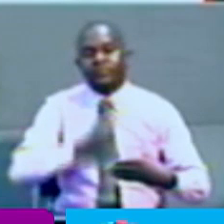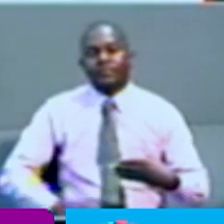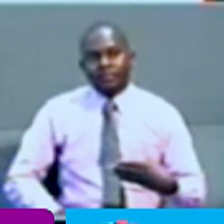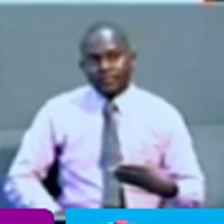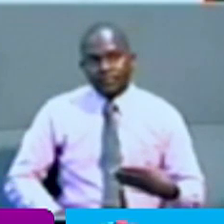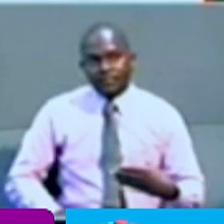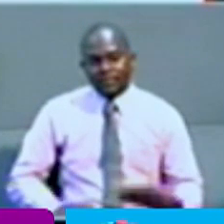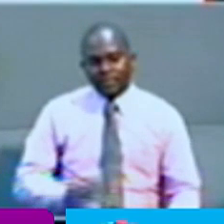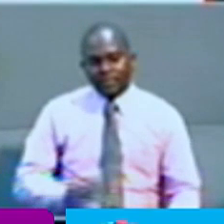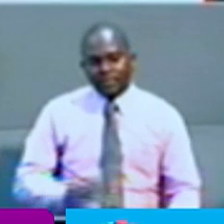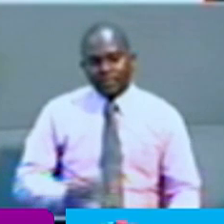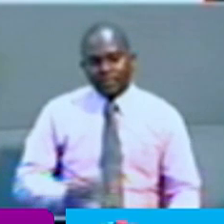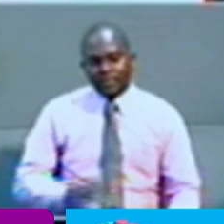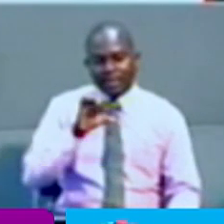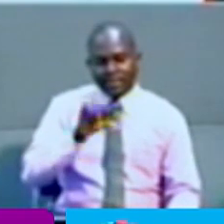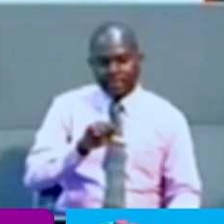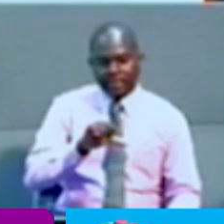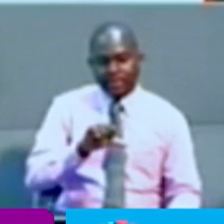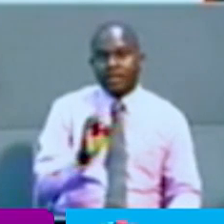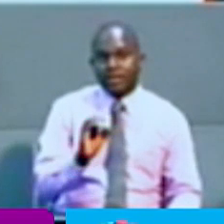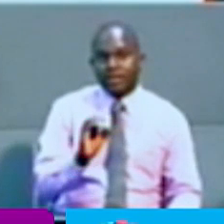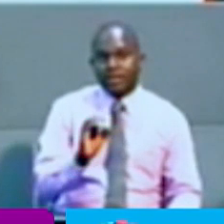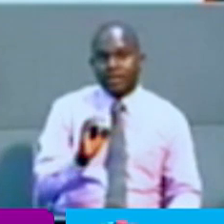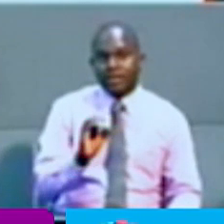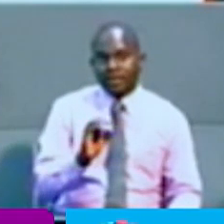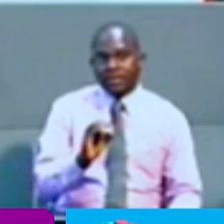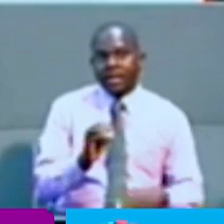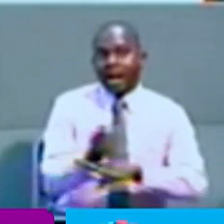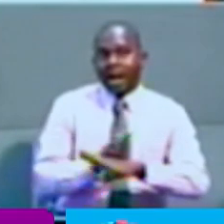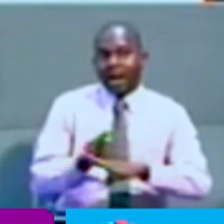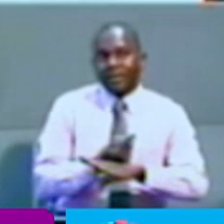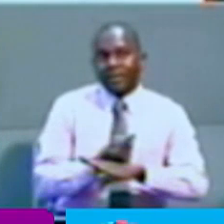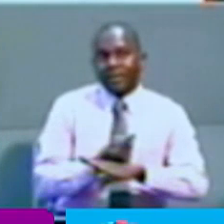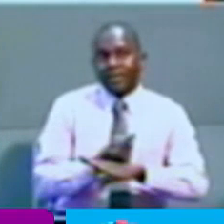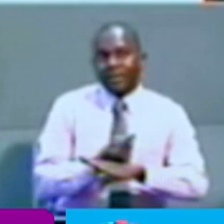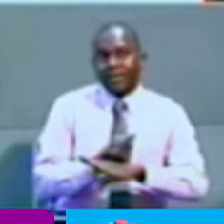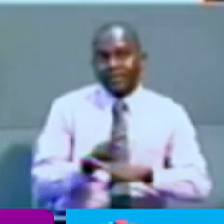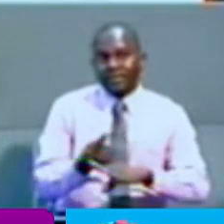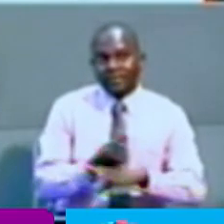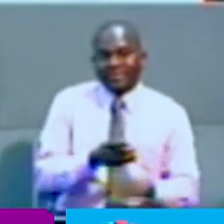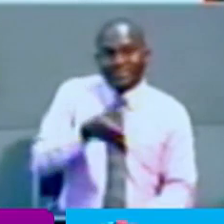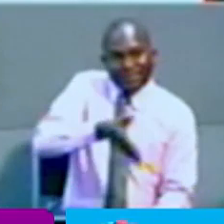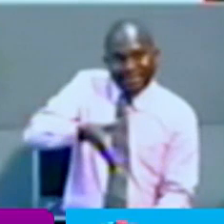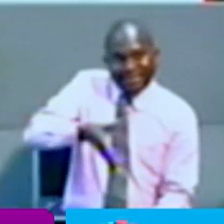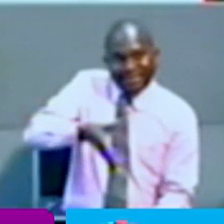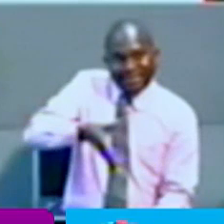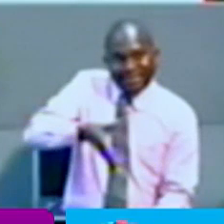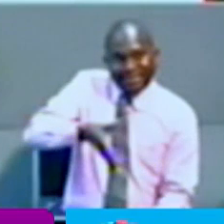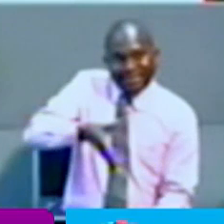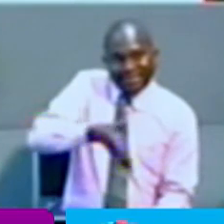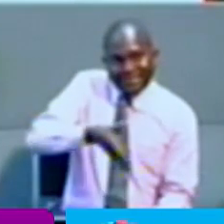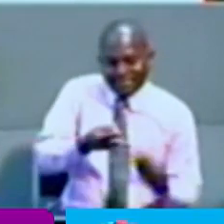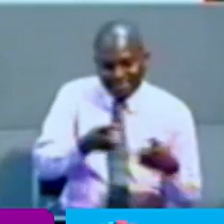because they say 1900 hours, because they start counting hours at midnight. Can you imagine?